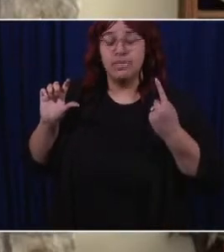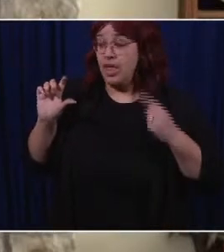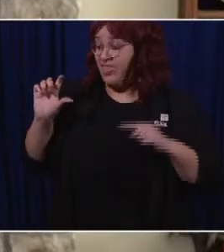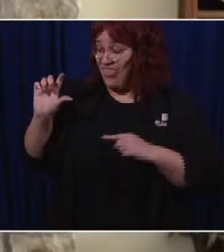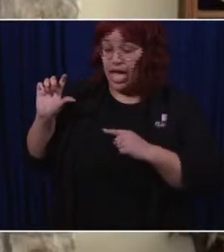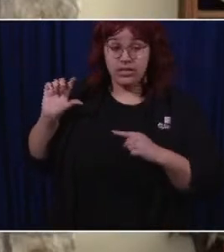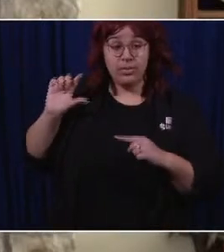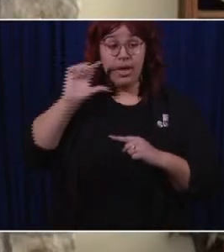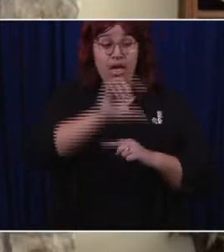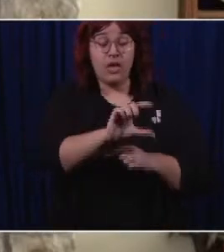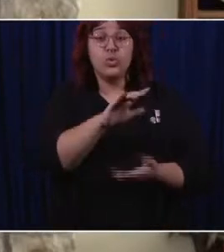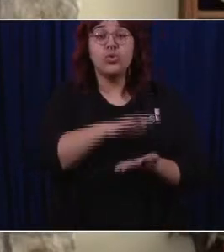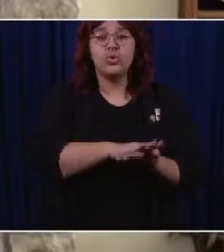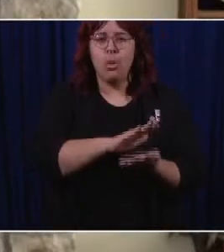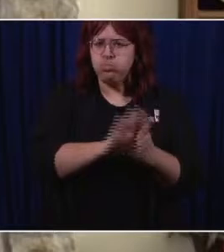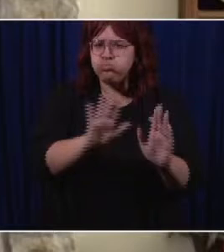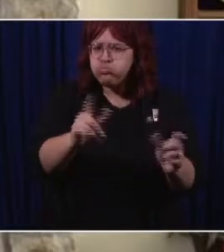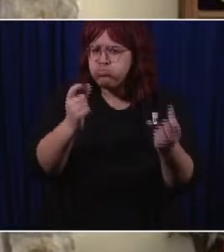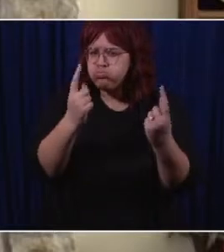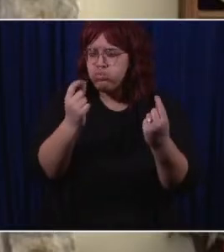academic recovery?